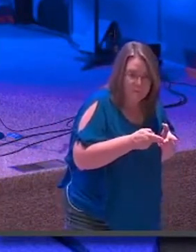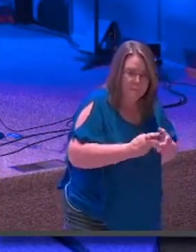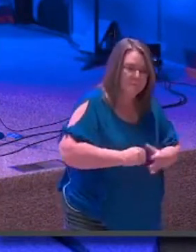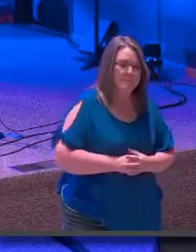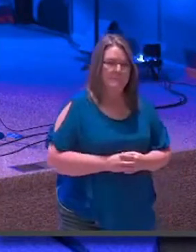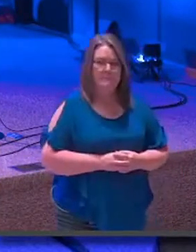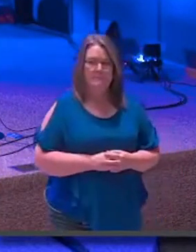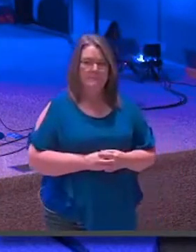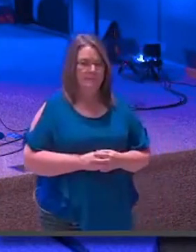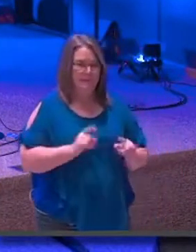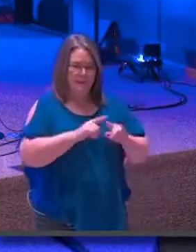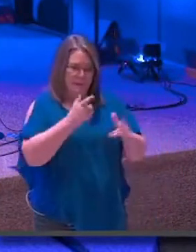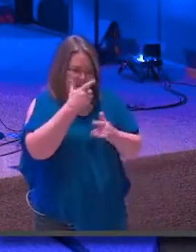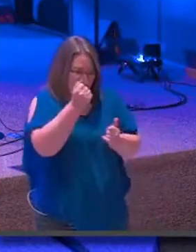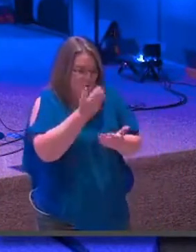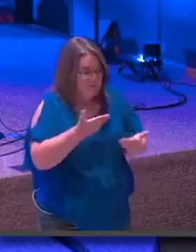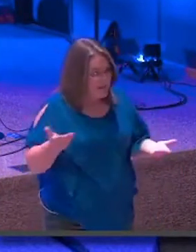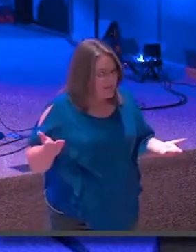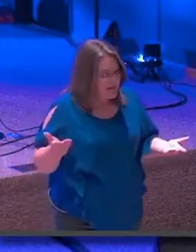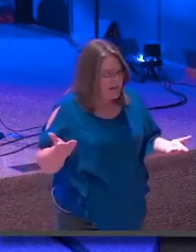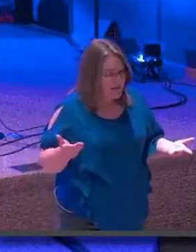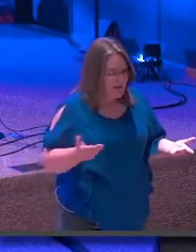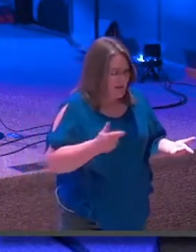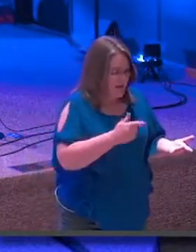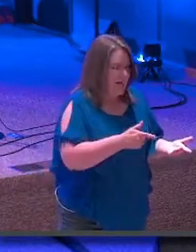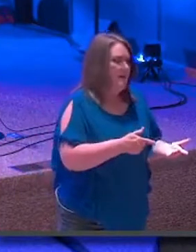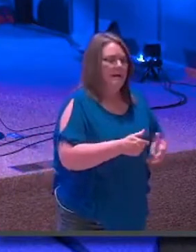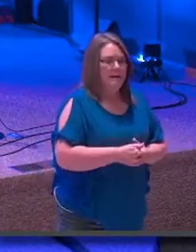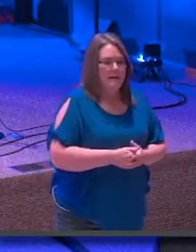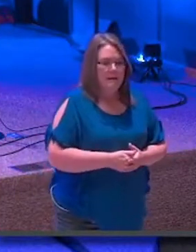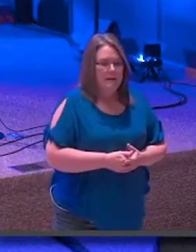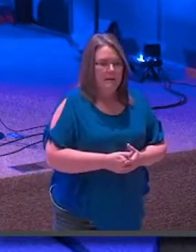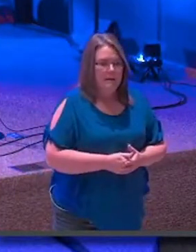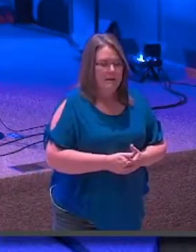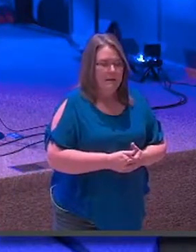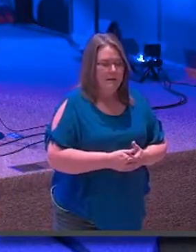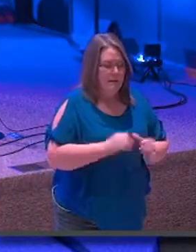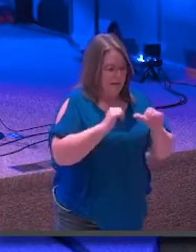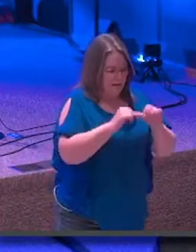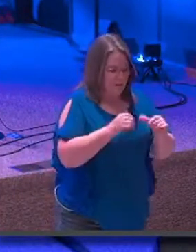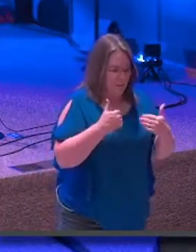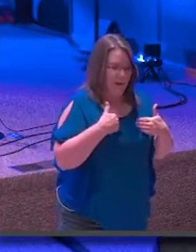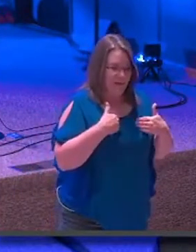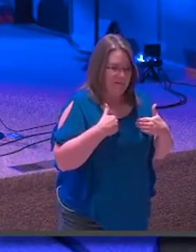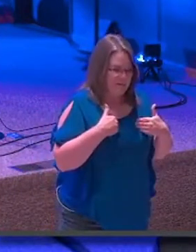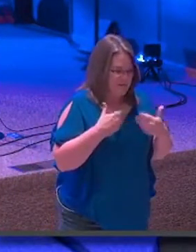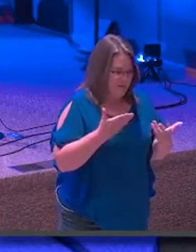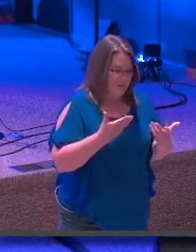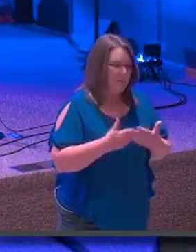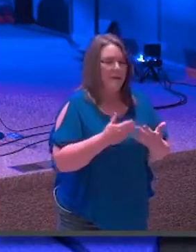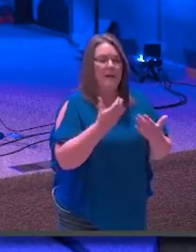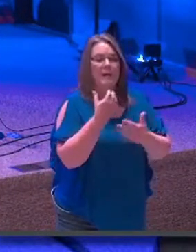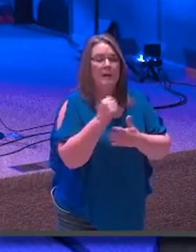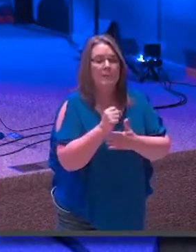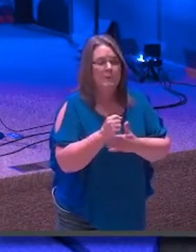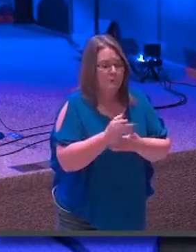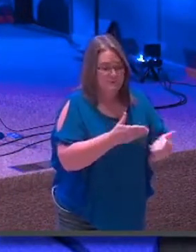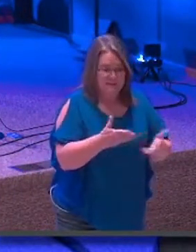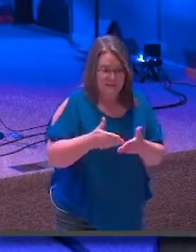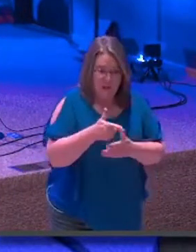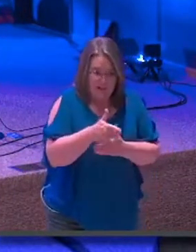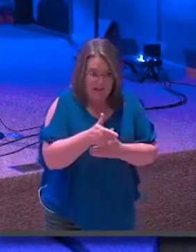But the interesting thing is he retained his convictions of being a pacifist. He refused to carry a gun all the